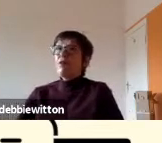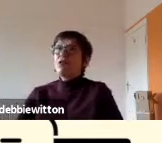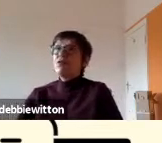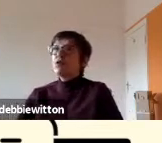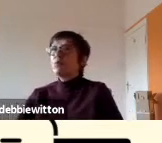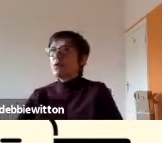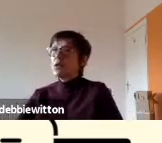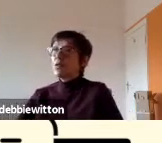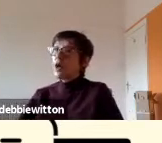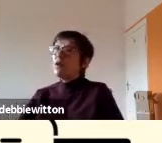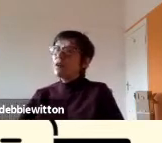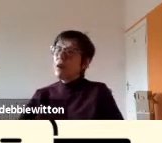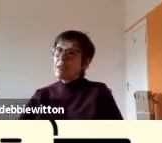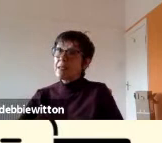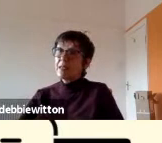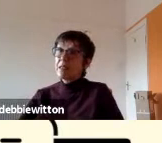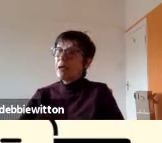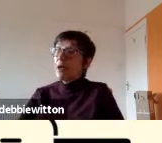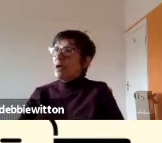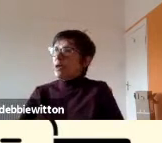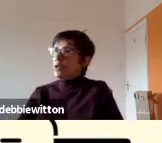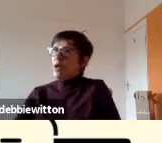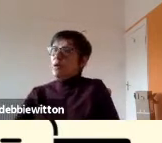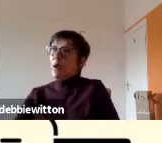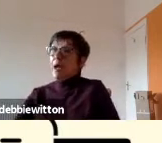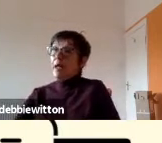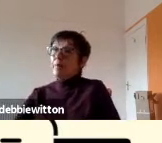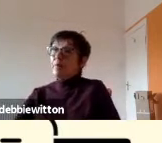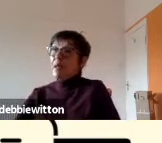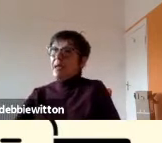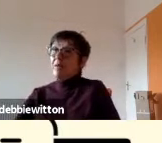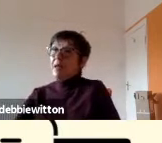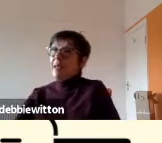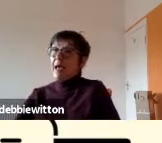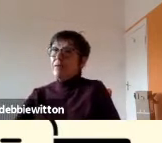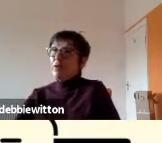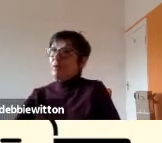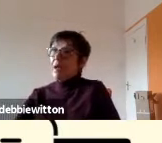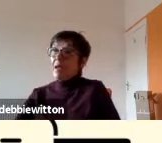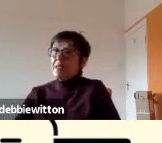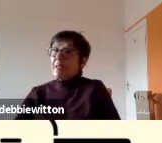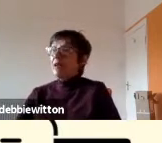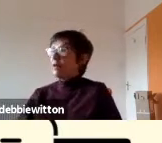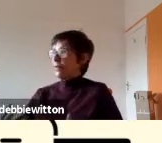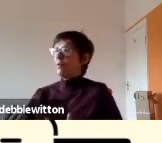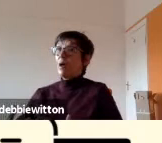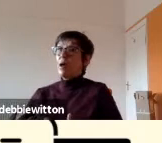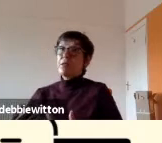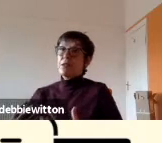a grassroots response to the COVID crisis. So it really came from a